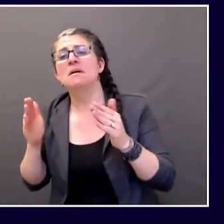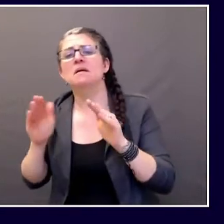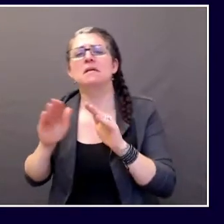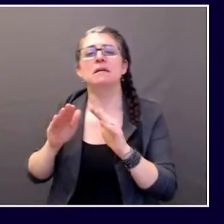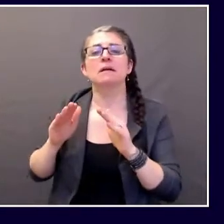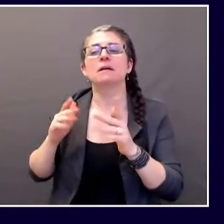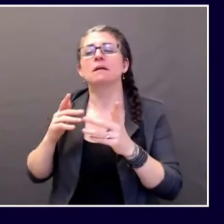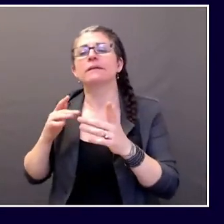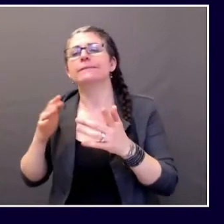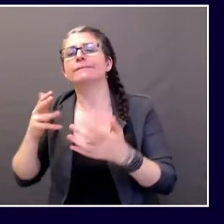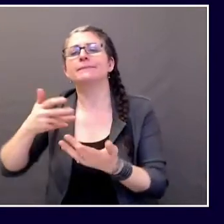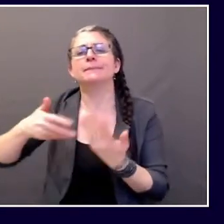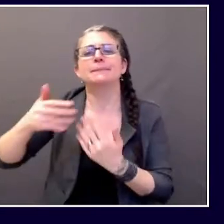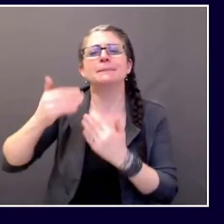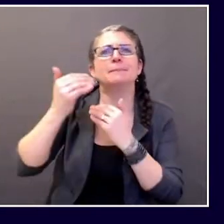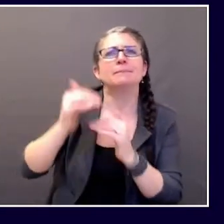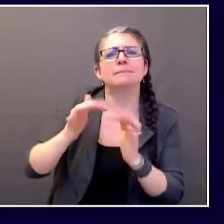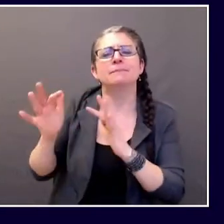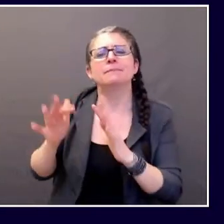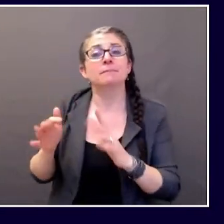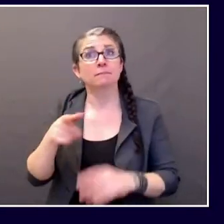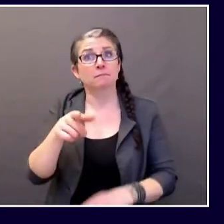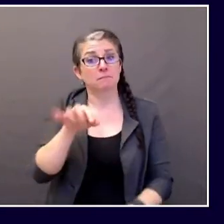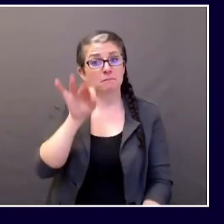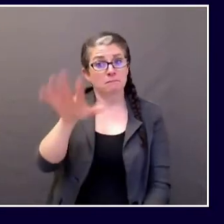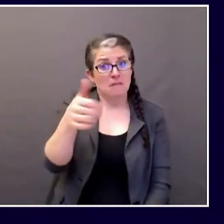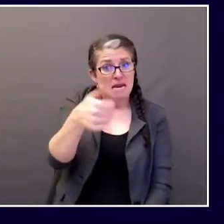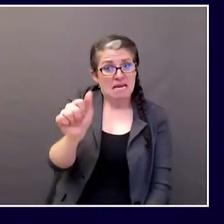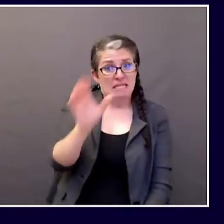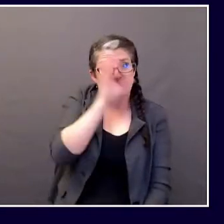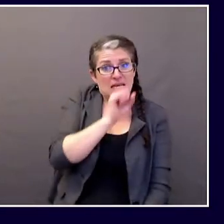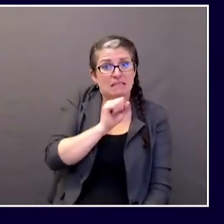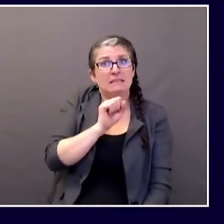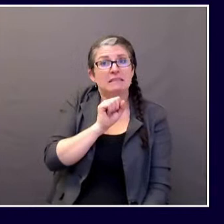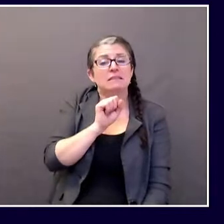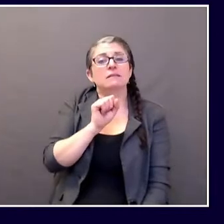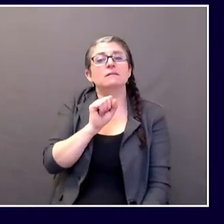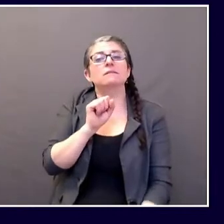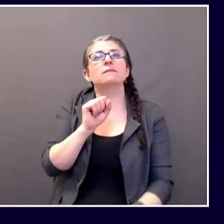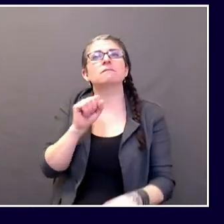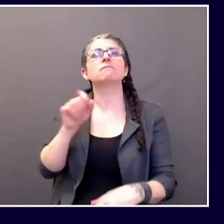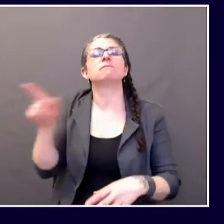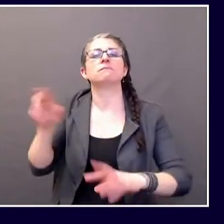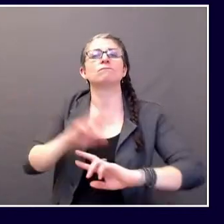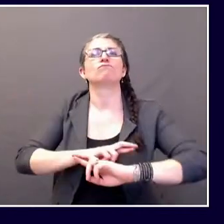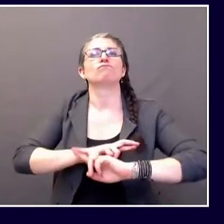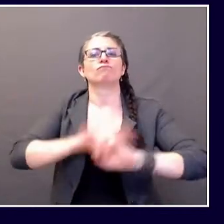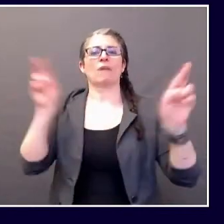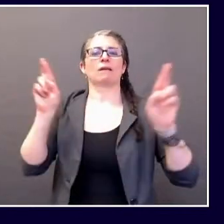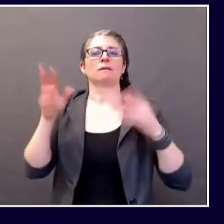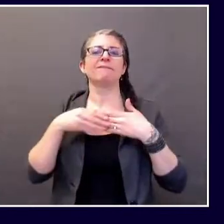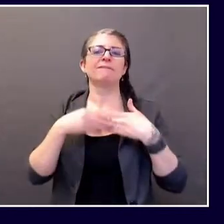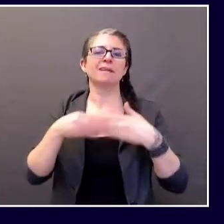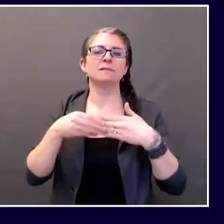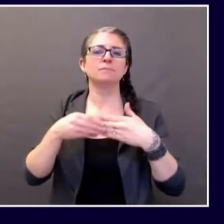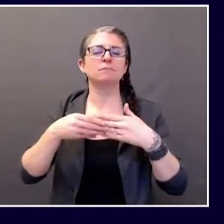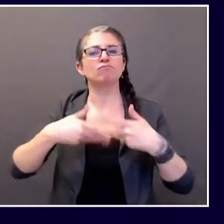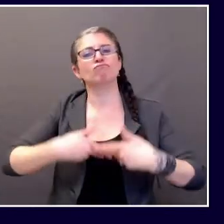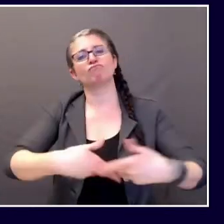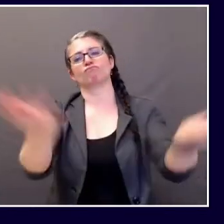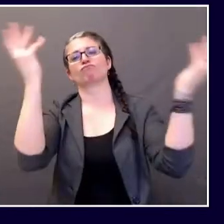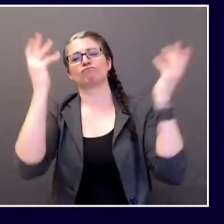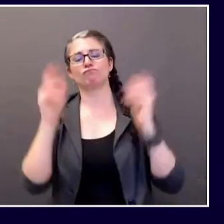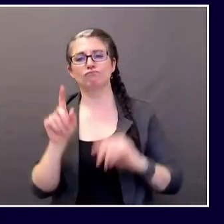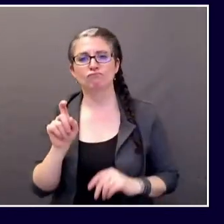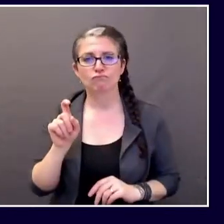when Maine might be doing that? Yeah, I think we are still closely watching our trends right now, doing a little